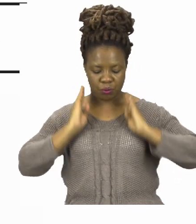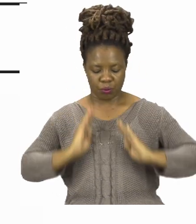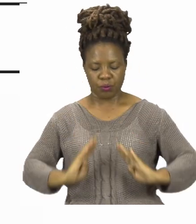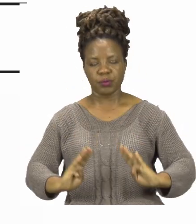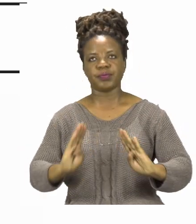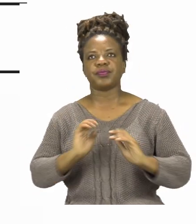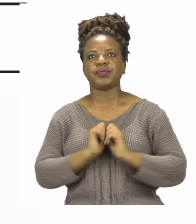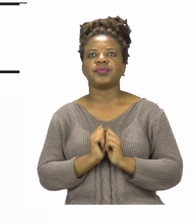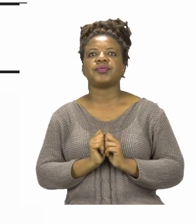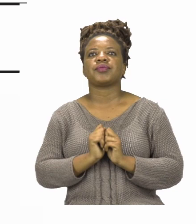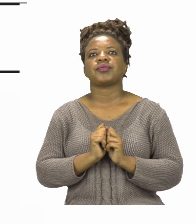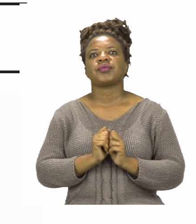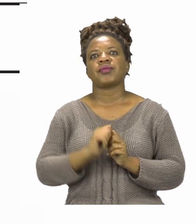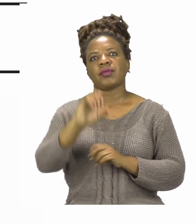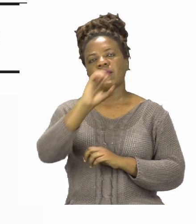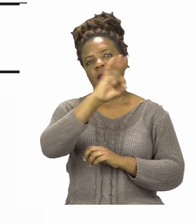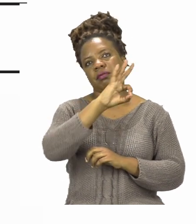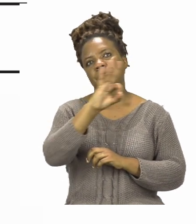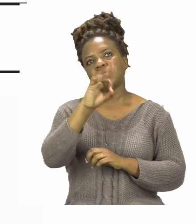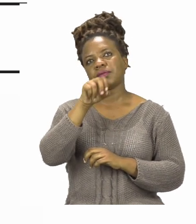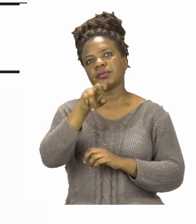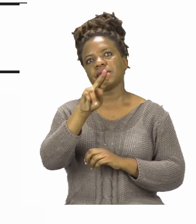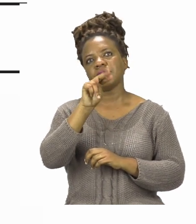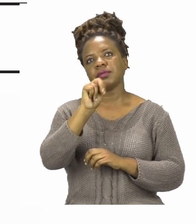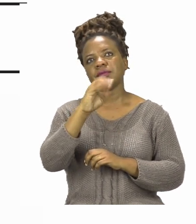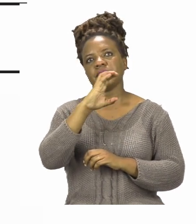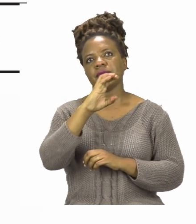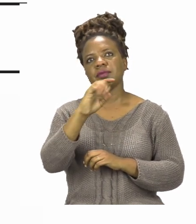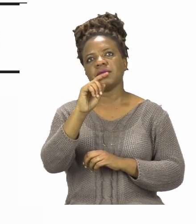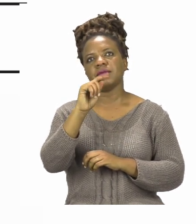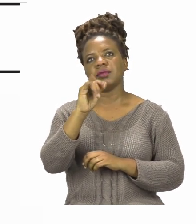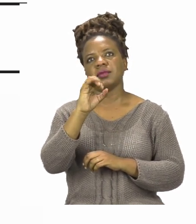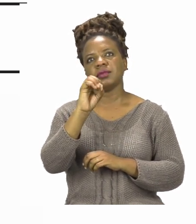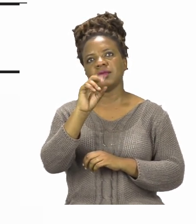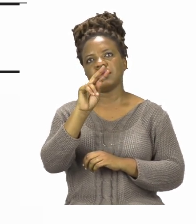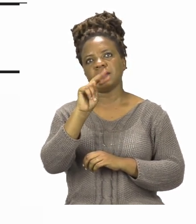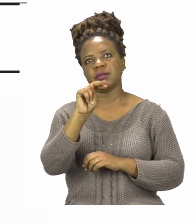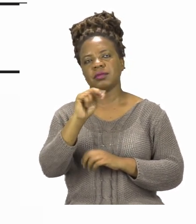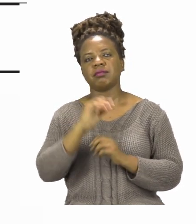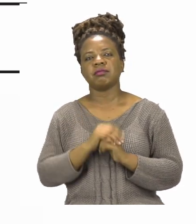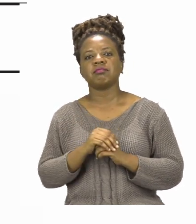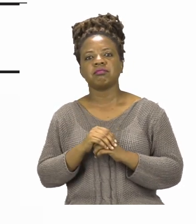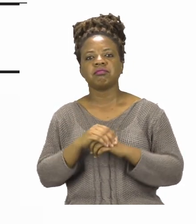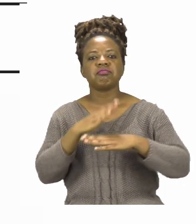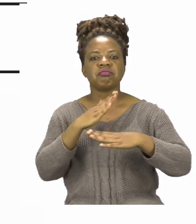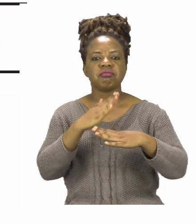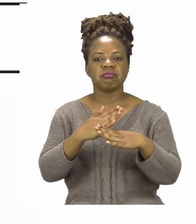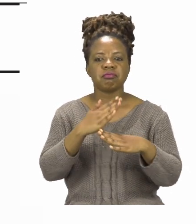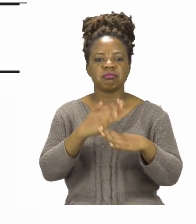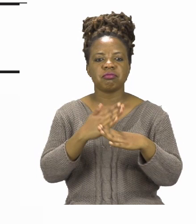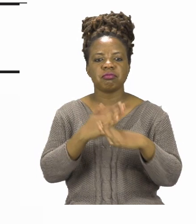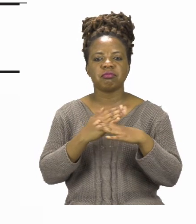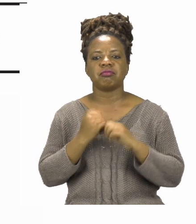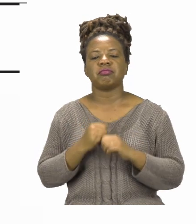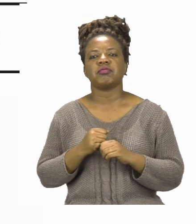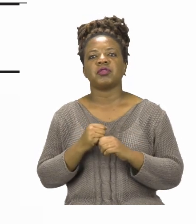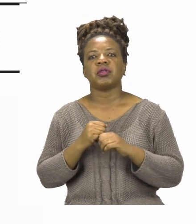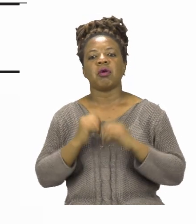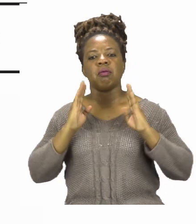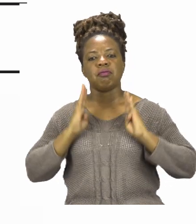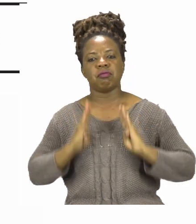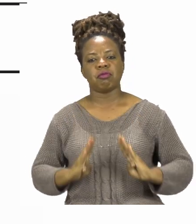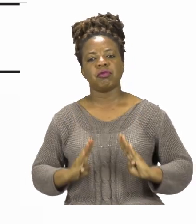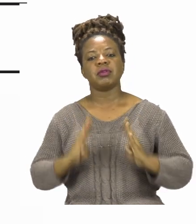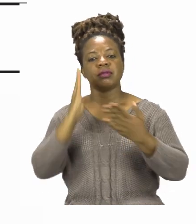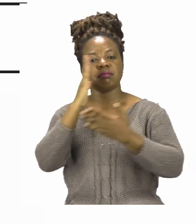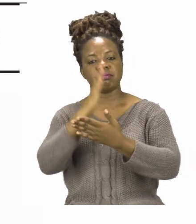we have function. The word function in this case is the job that the body parts do.